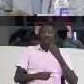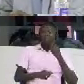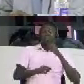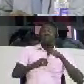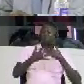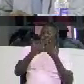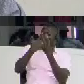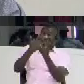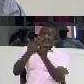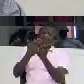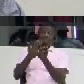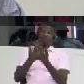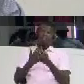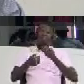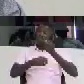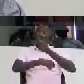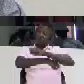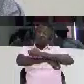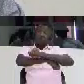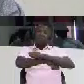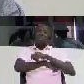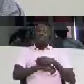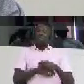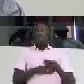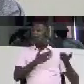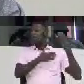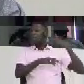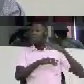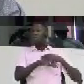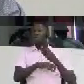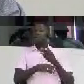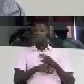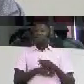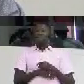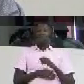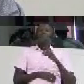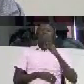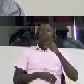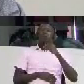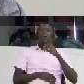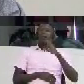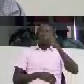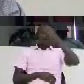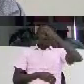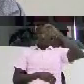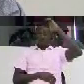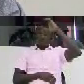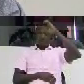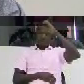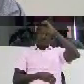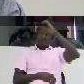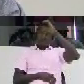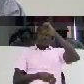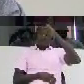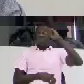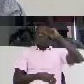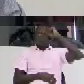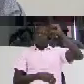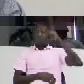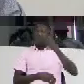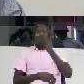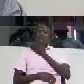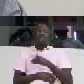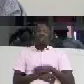sentencing of Jean Bosco Ntaganda at the International Criminal